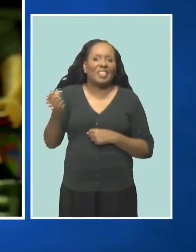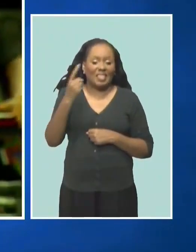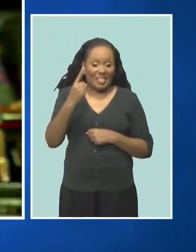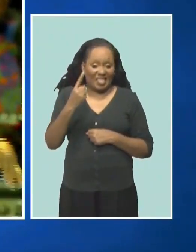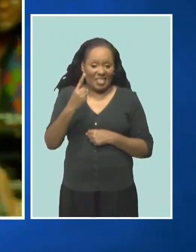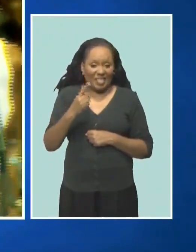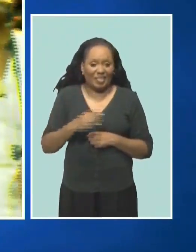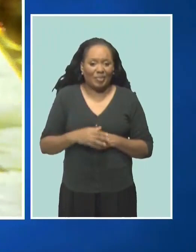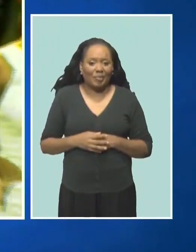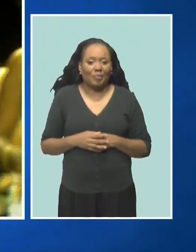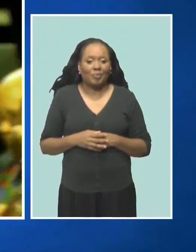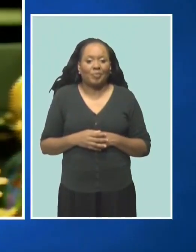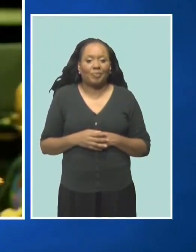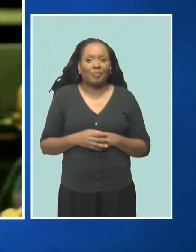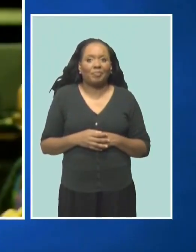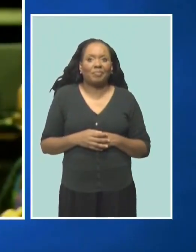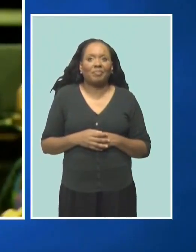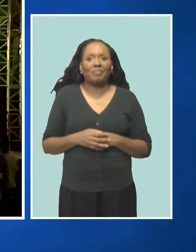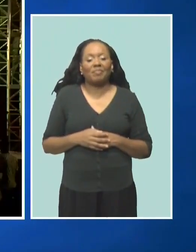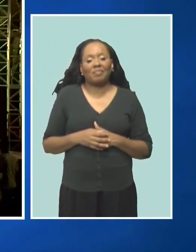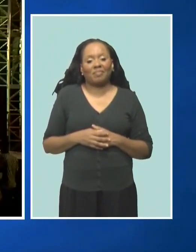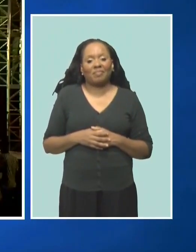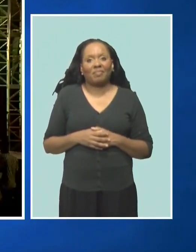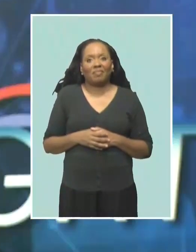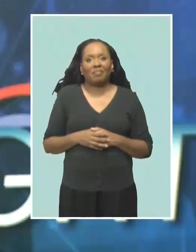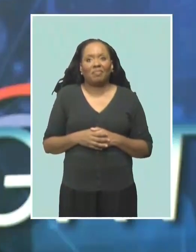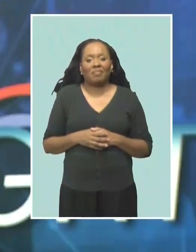Henry, CBC News.